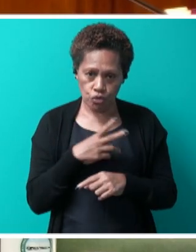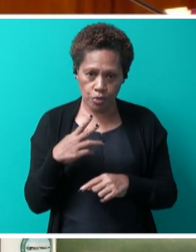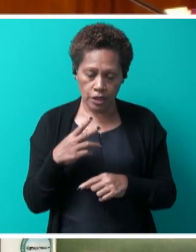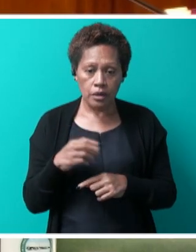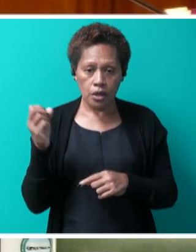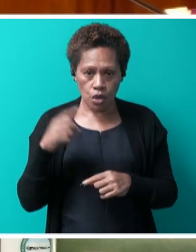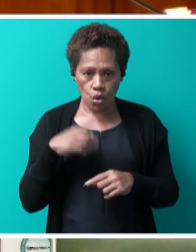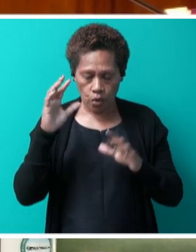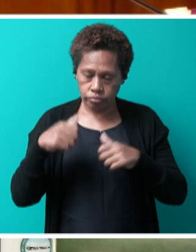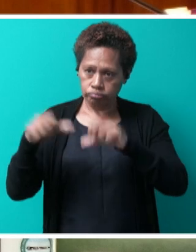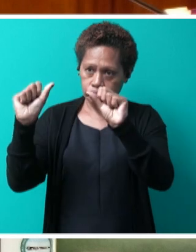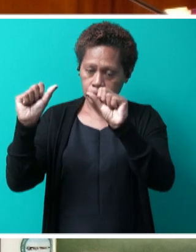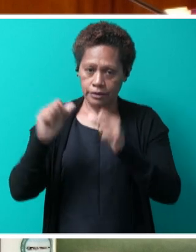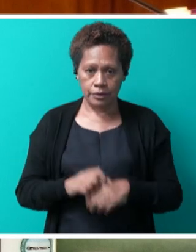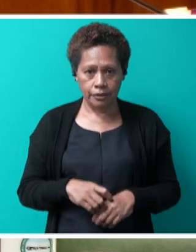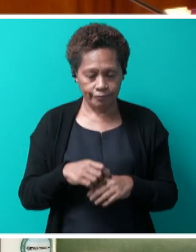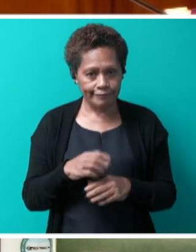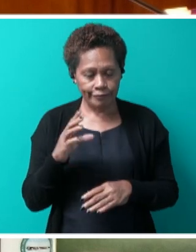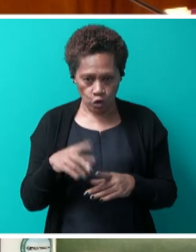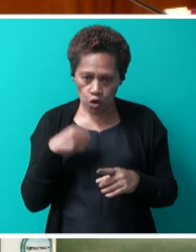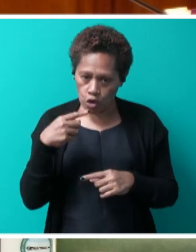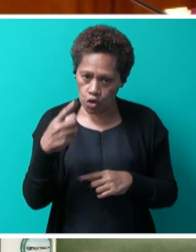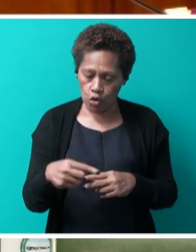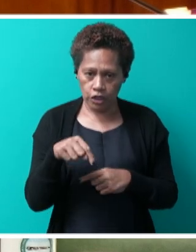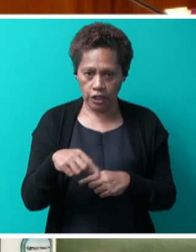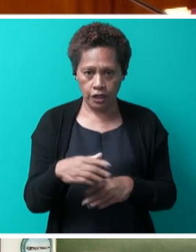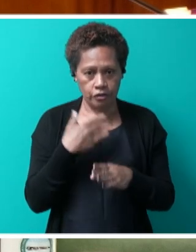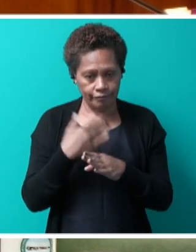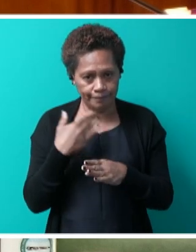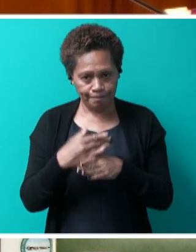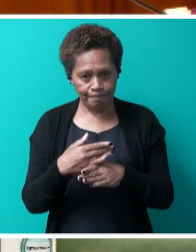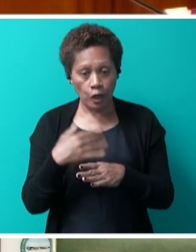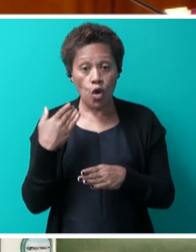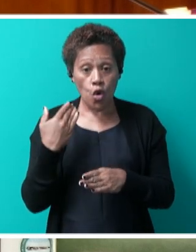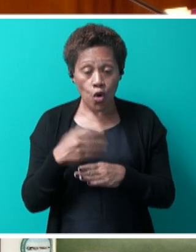succeed. Madam Deputy Speaker, we will continue this work with dedication and